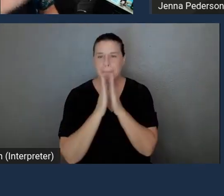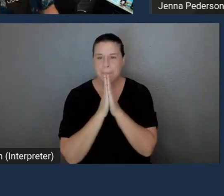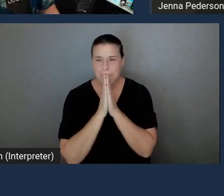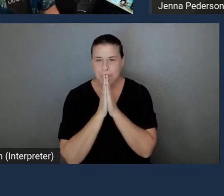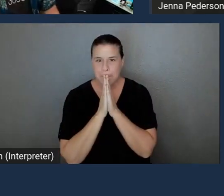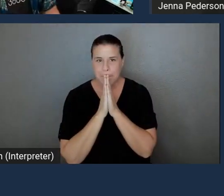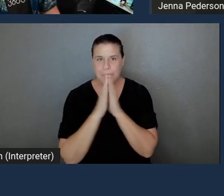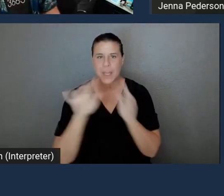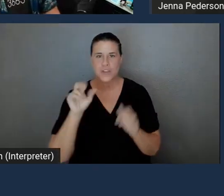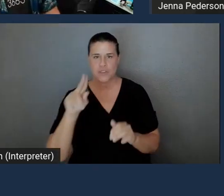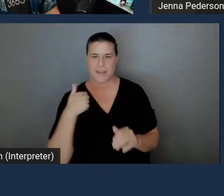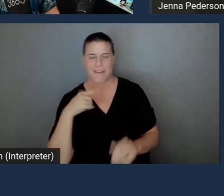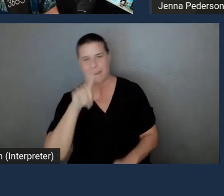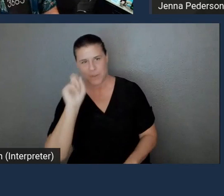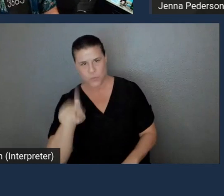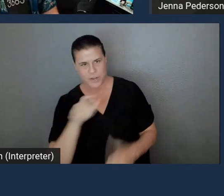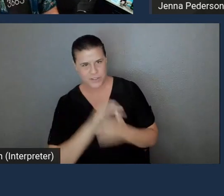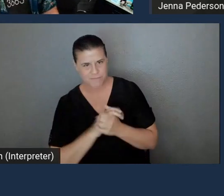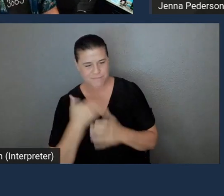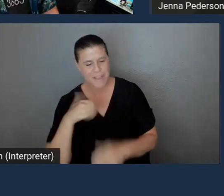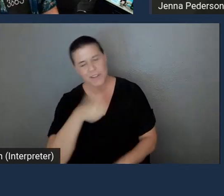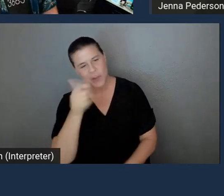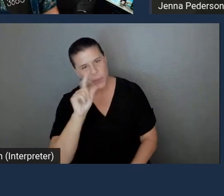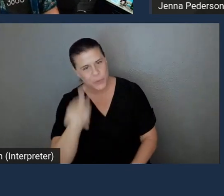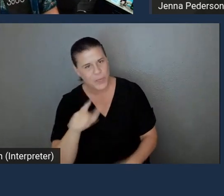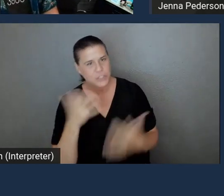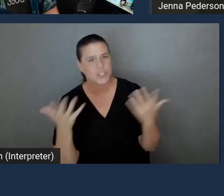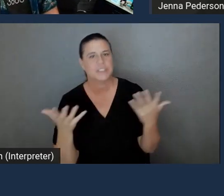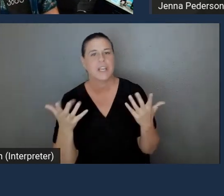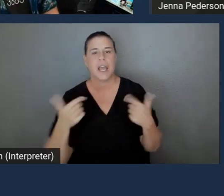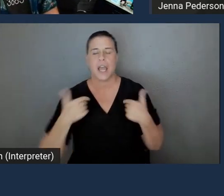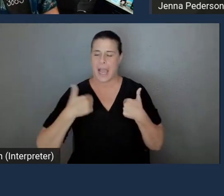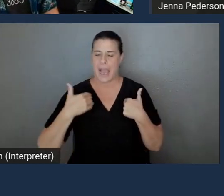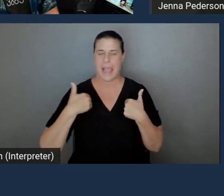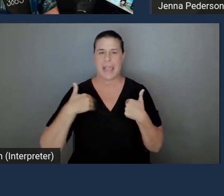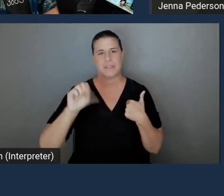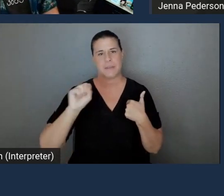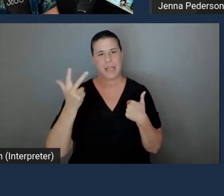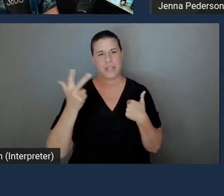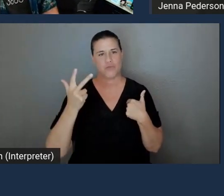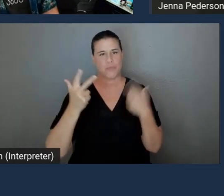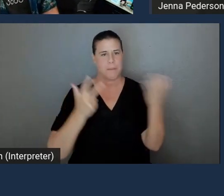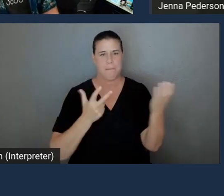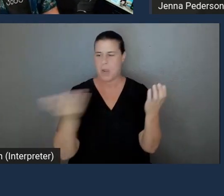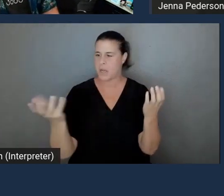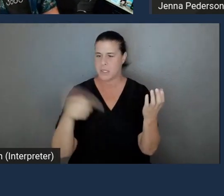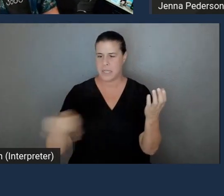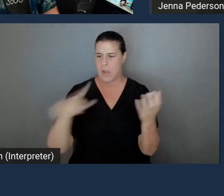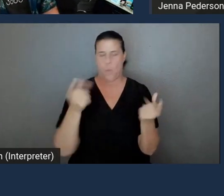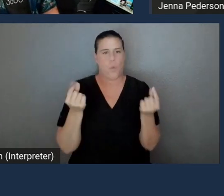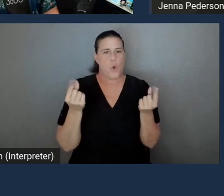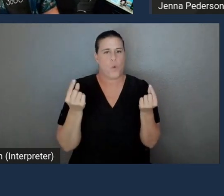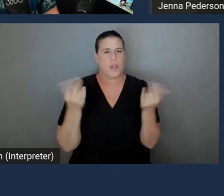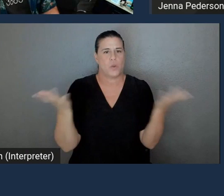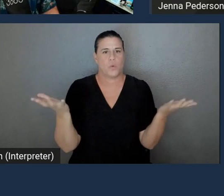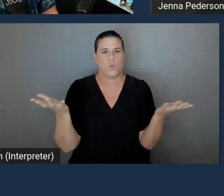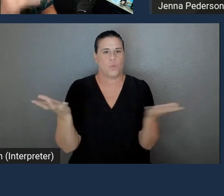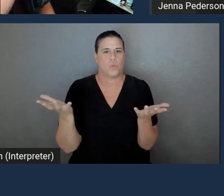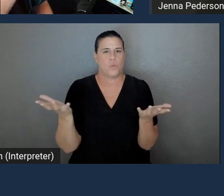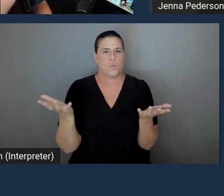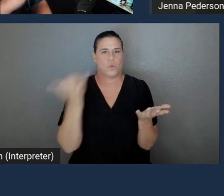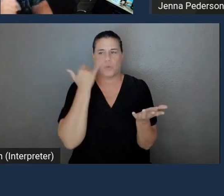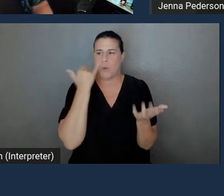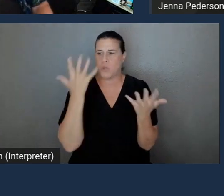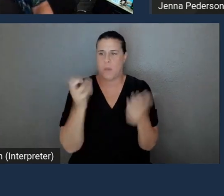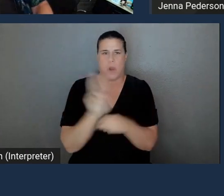So ahead. I have a question. I got another question. So I have some S3 buckets out there right now. What do I need to do if I want to start